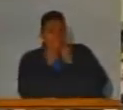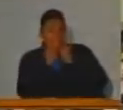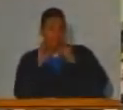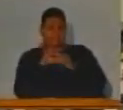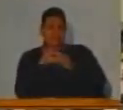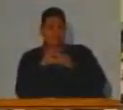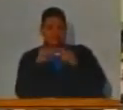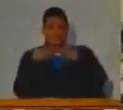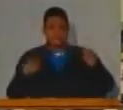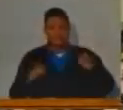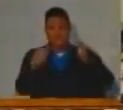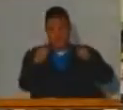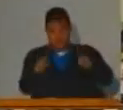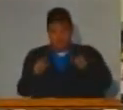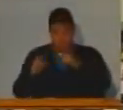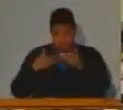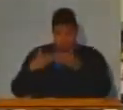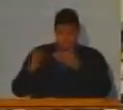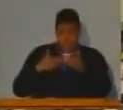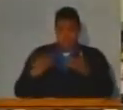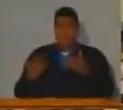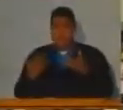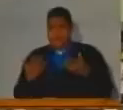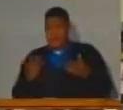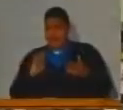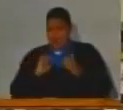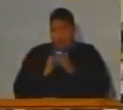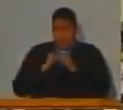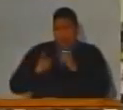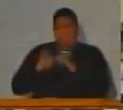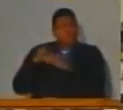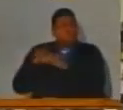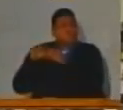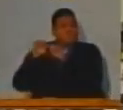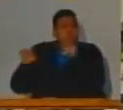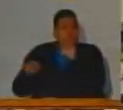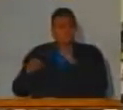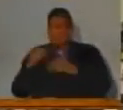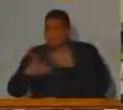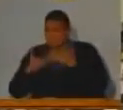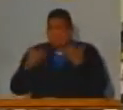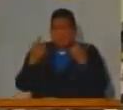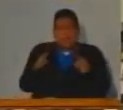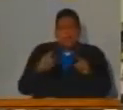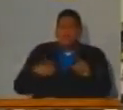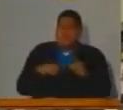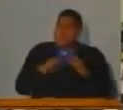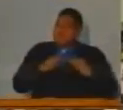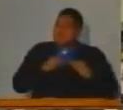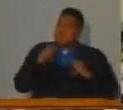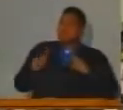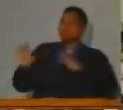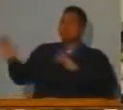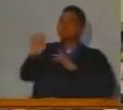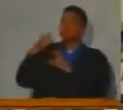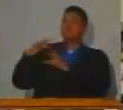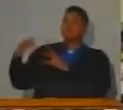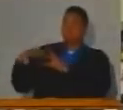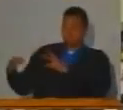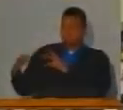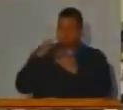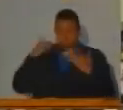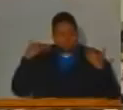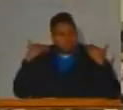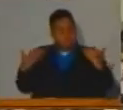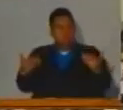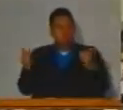democracy, that despite the cut and thrust of our democratic system, we accept the will of the people and move